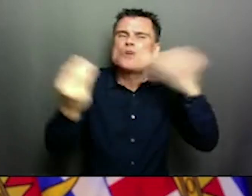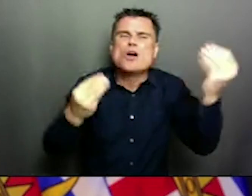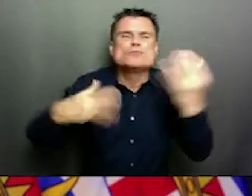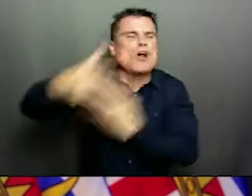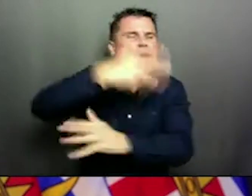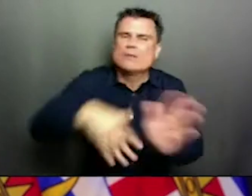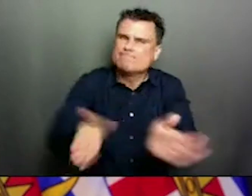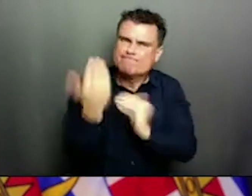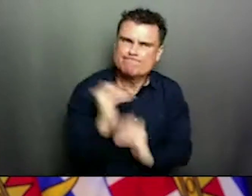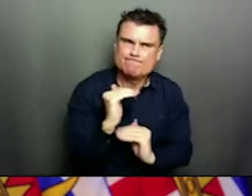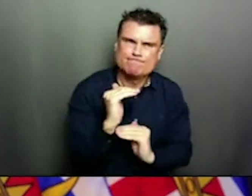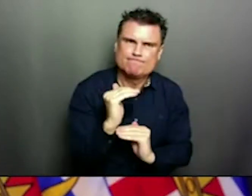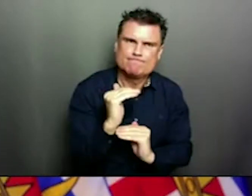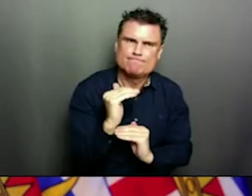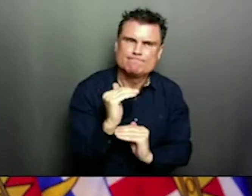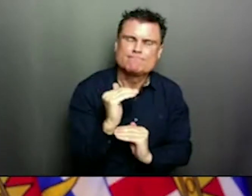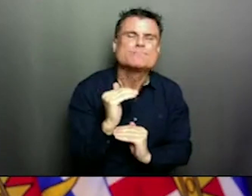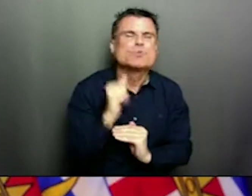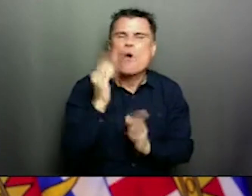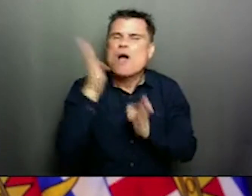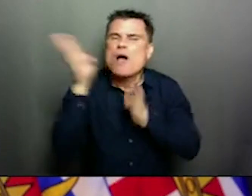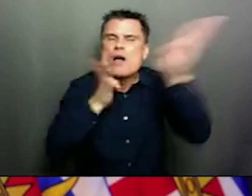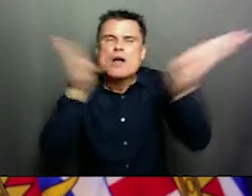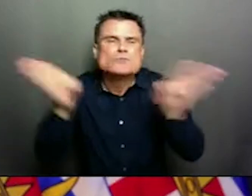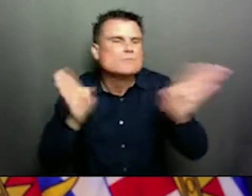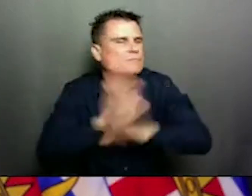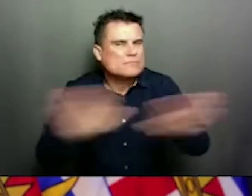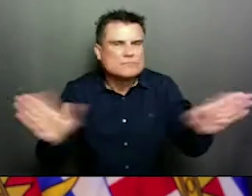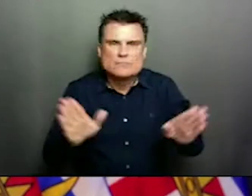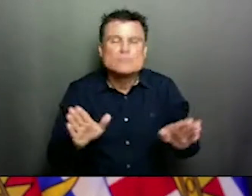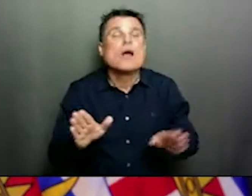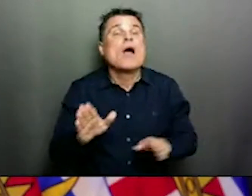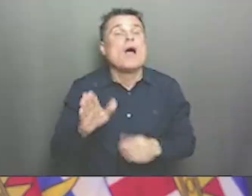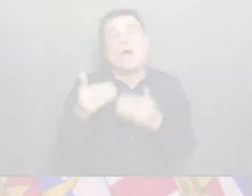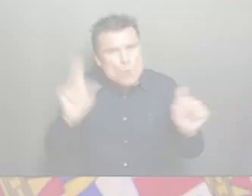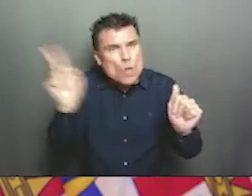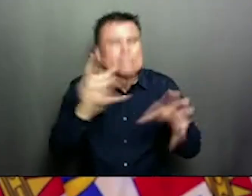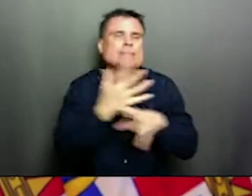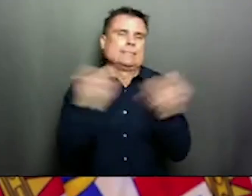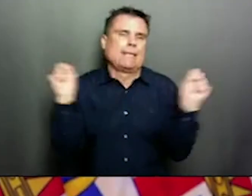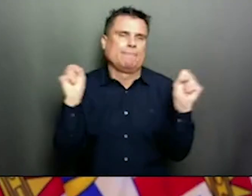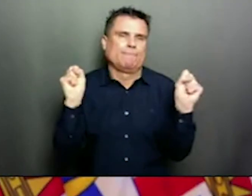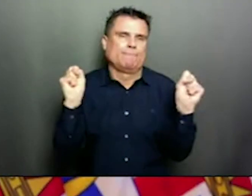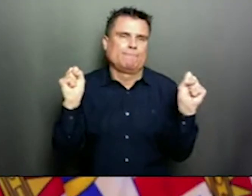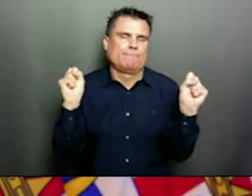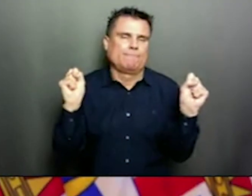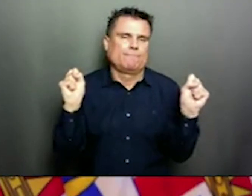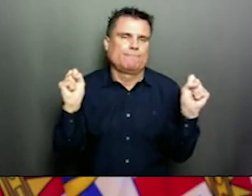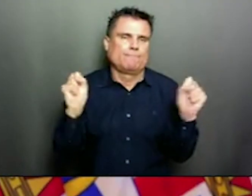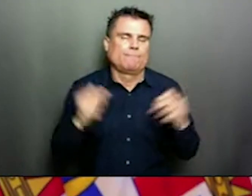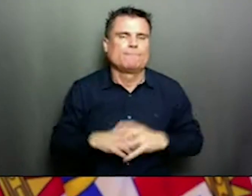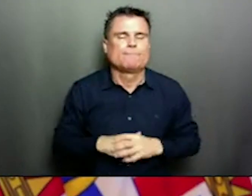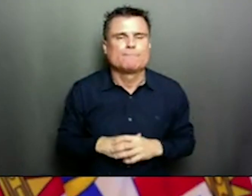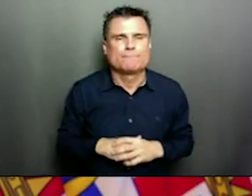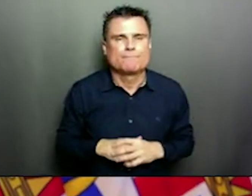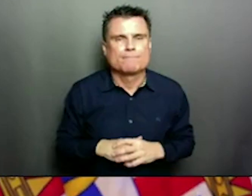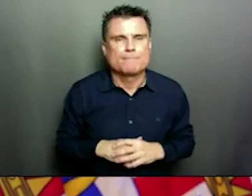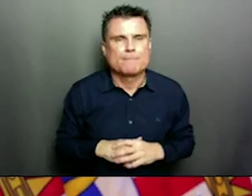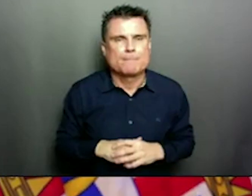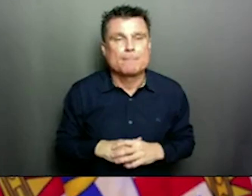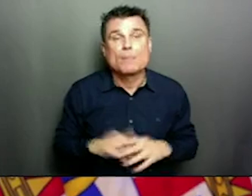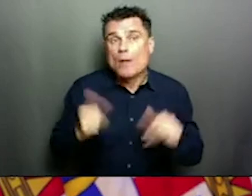have vaccine, and it is going to make a difference, particularly in care homes. Regarding the number of deaths that we